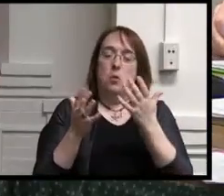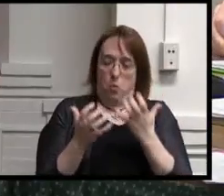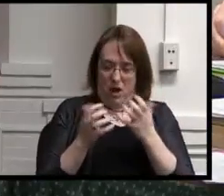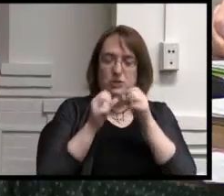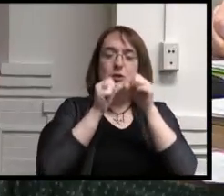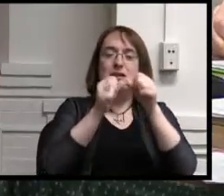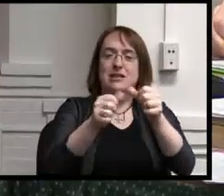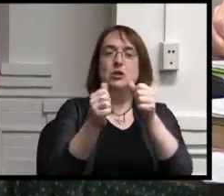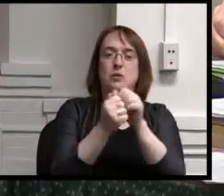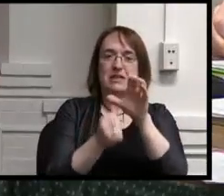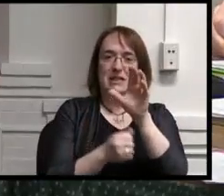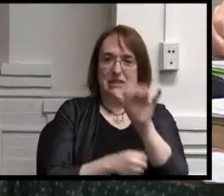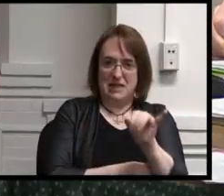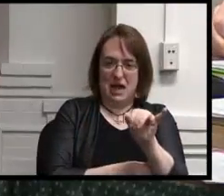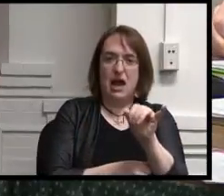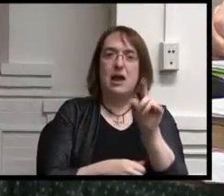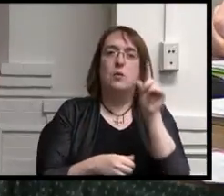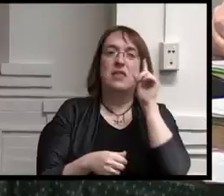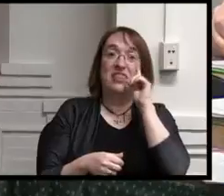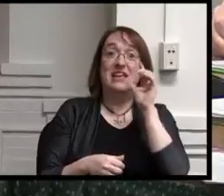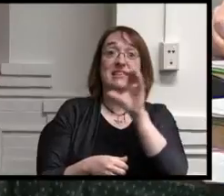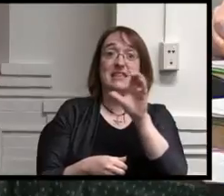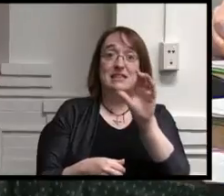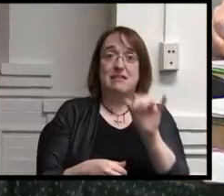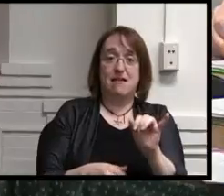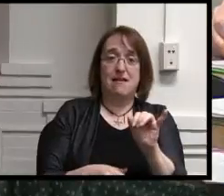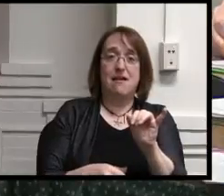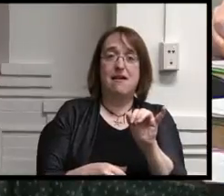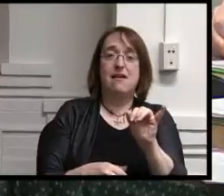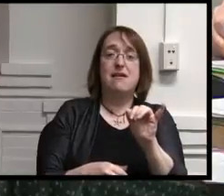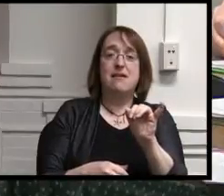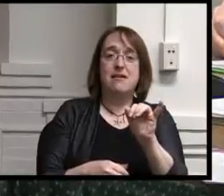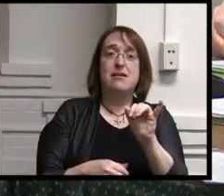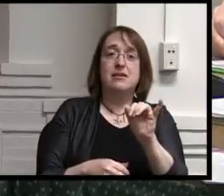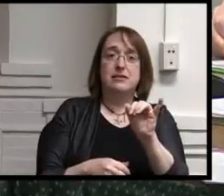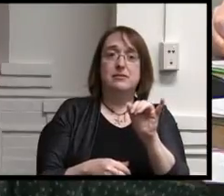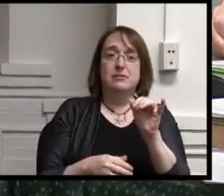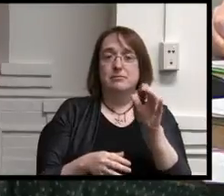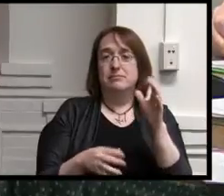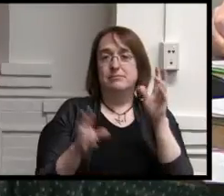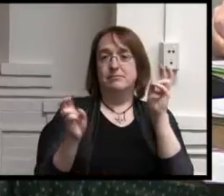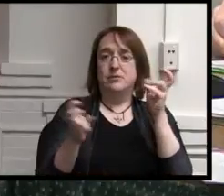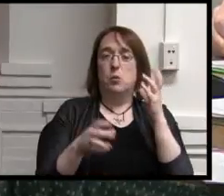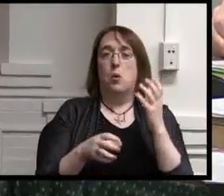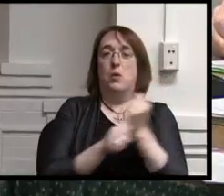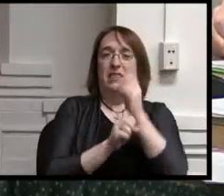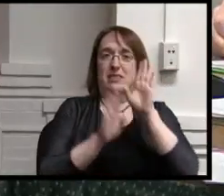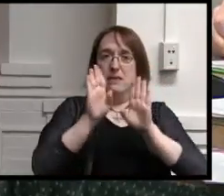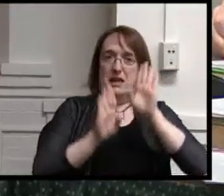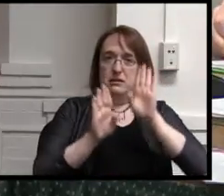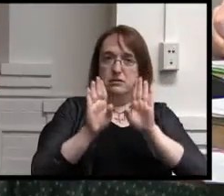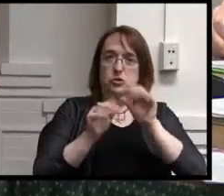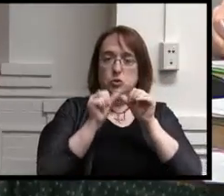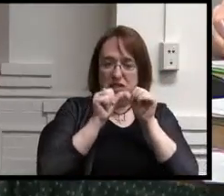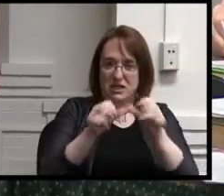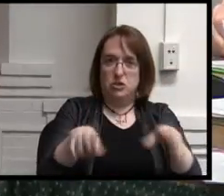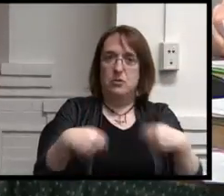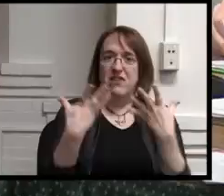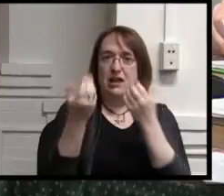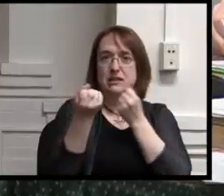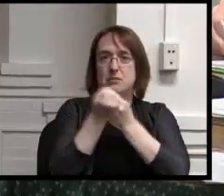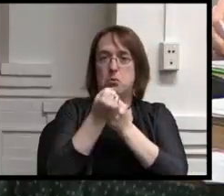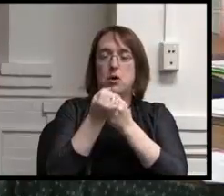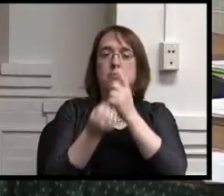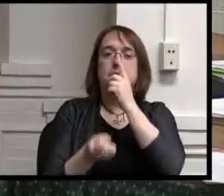CCI to implement this, and while we think that they may very well, win the bid, so to speak, to continue to provide the support services